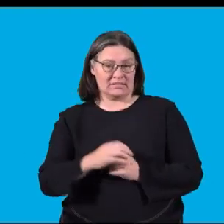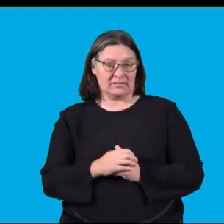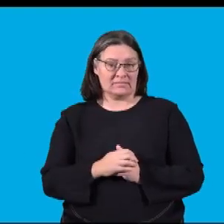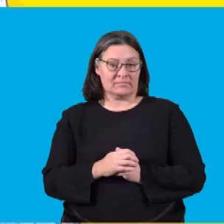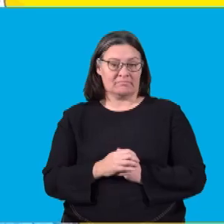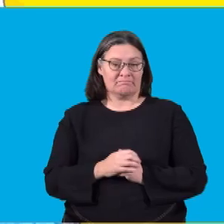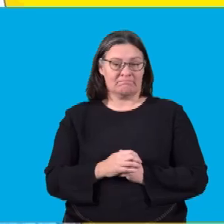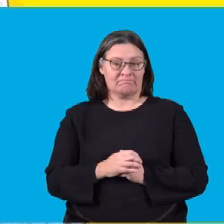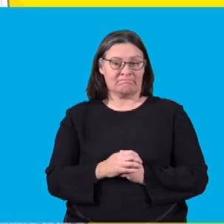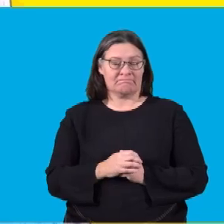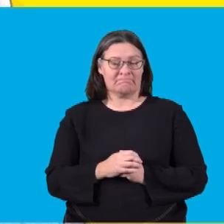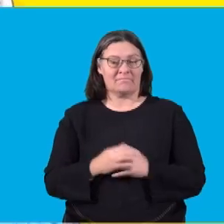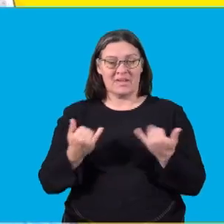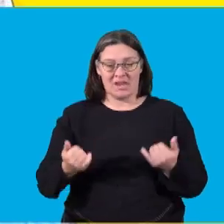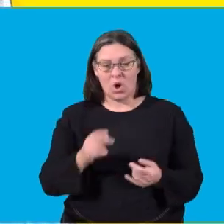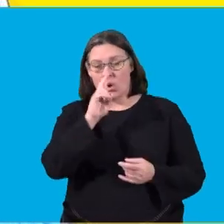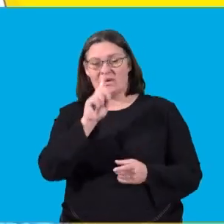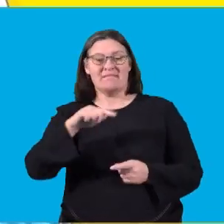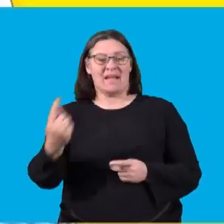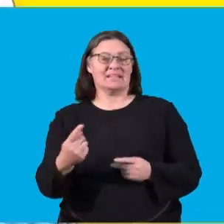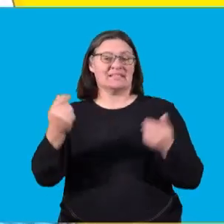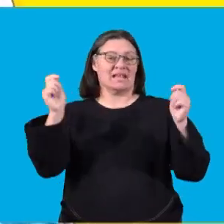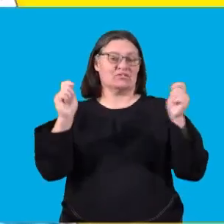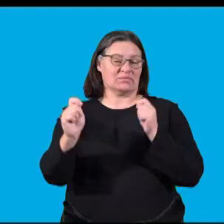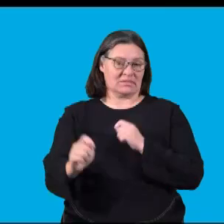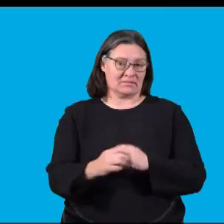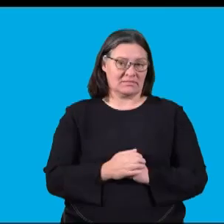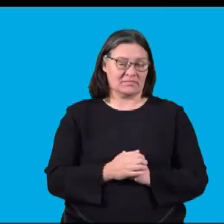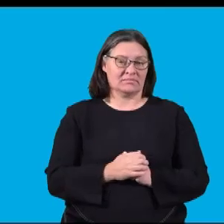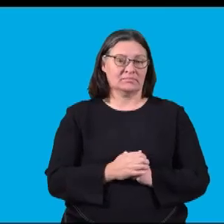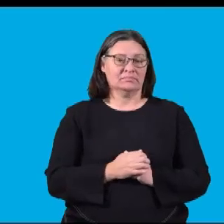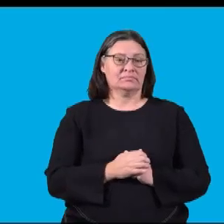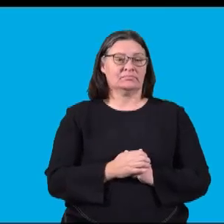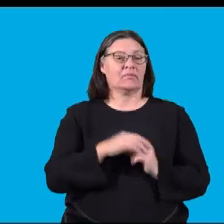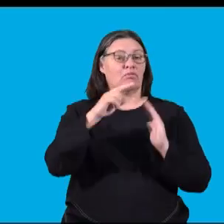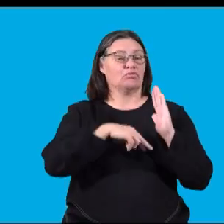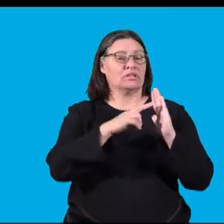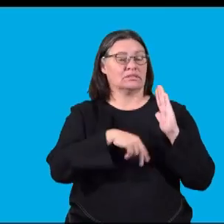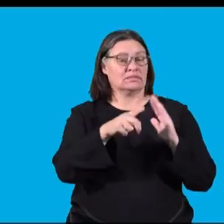38,800. Okay, let's look at the next adjustment then. The next one reads,